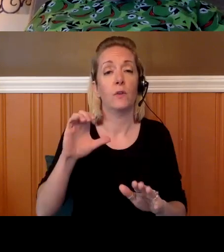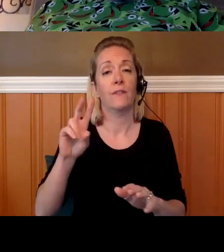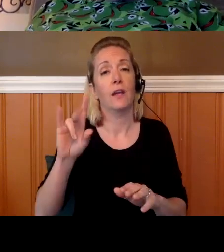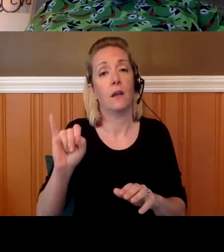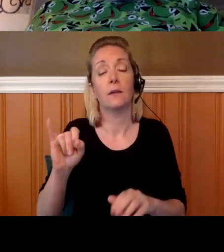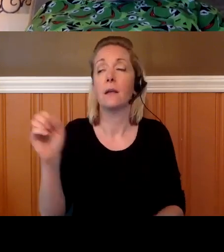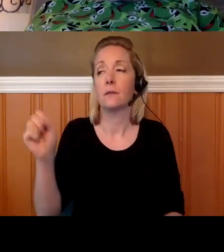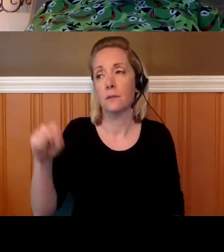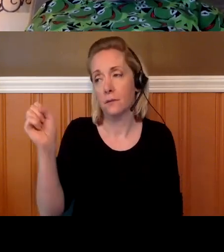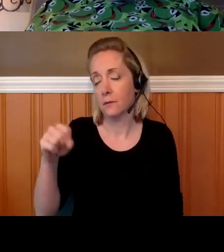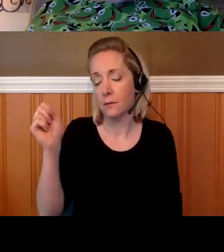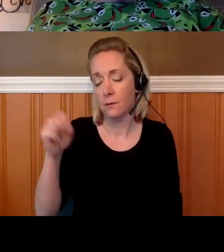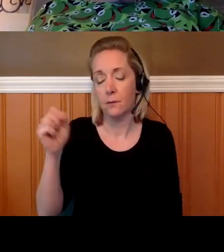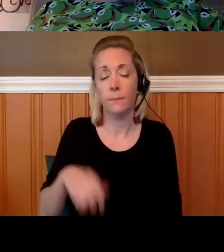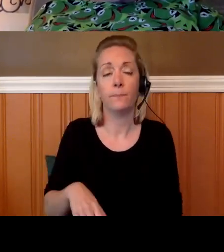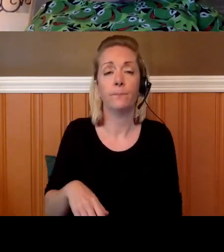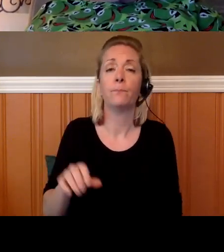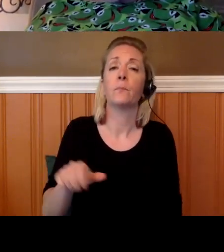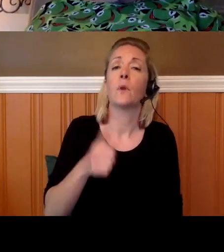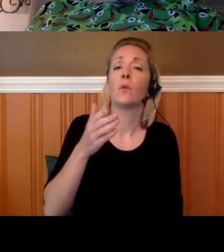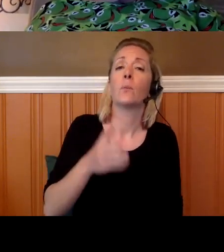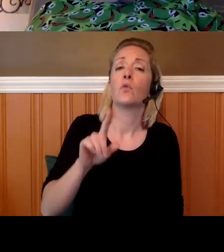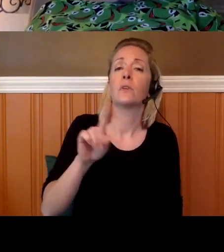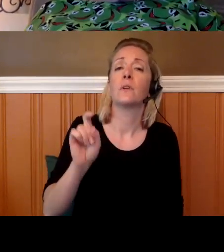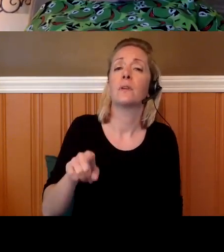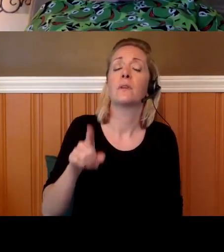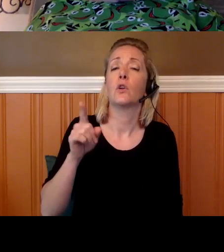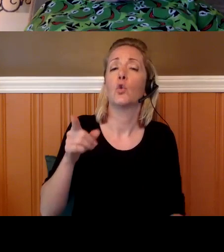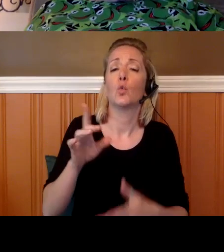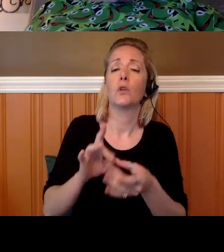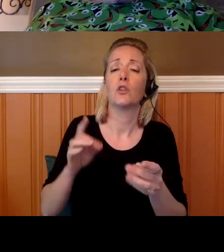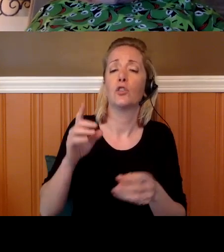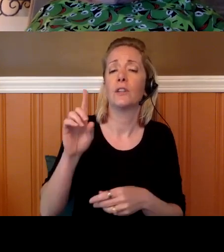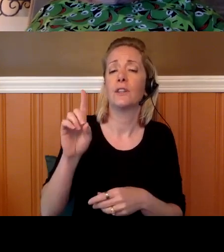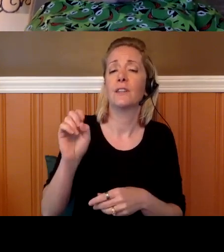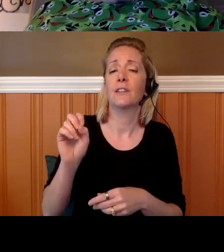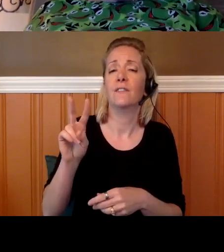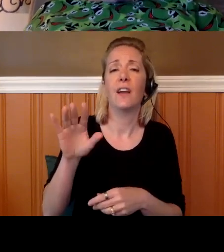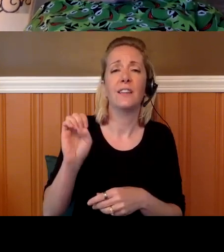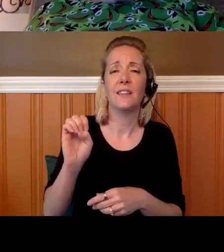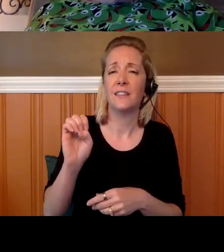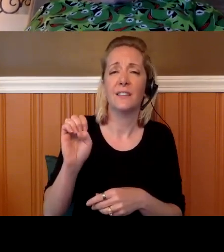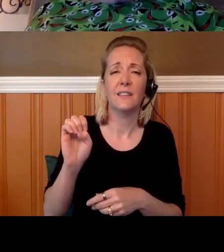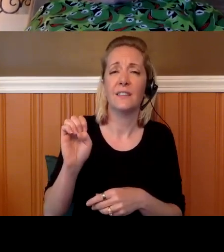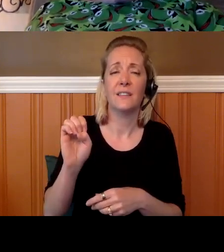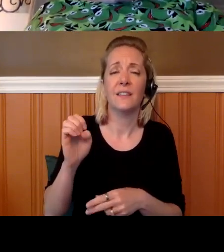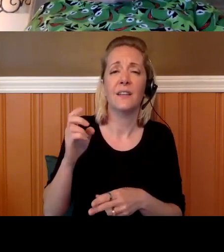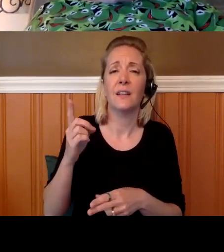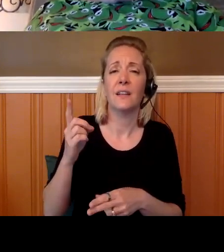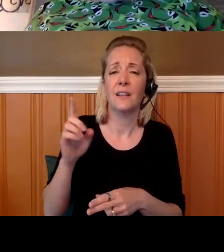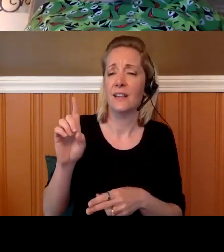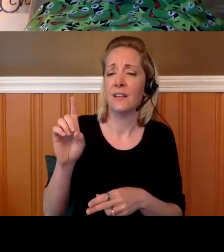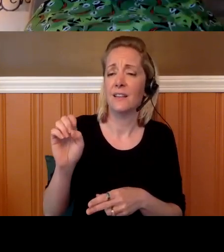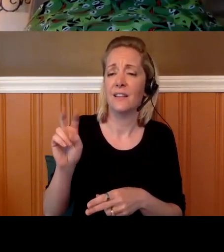Absolutely. Someone else had asked before, you were talking about one of the devices, I guess maybe that one of the students was using in the videos. Is the device